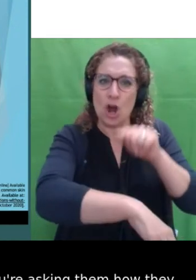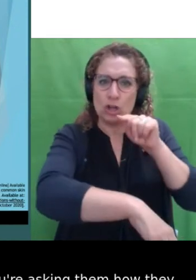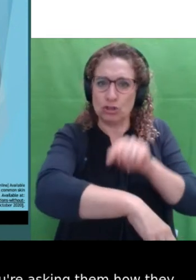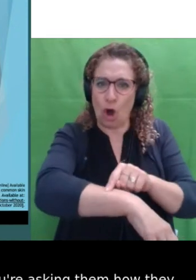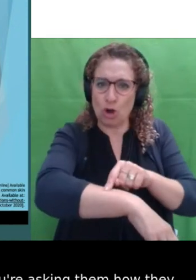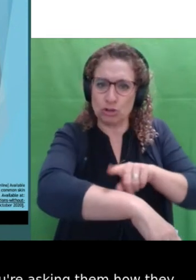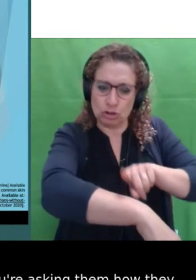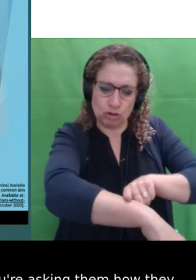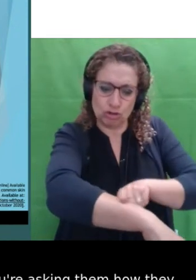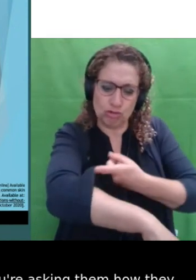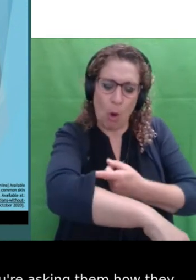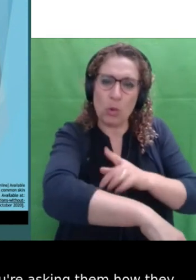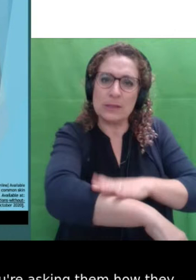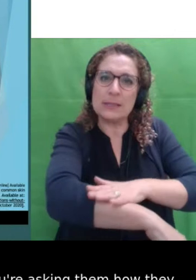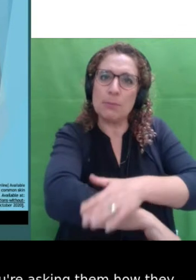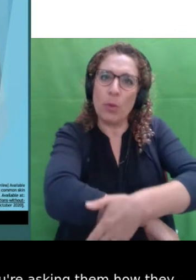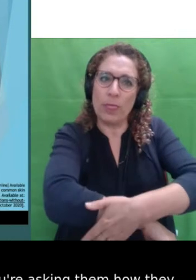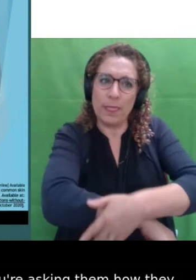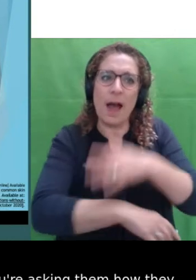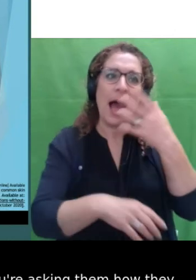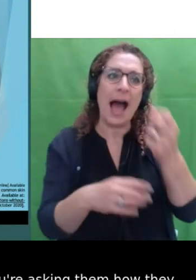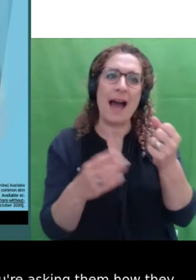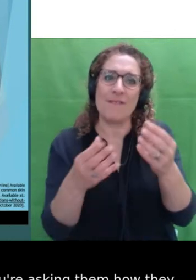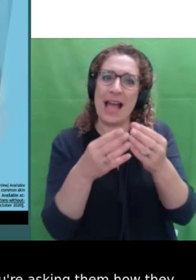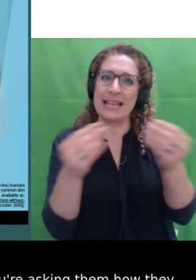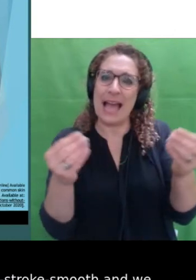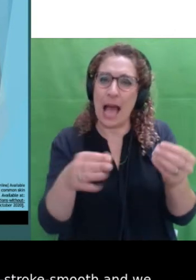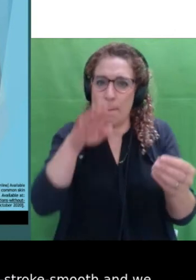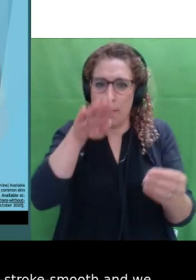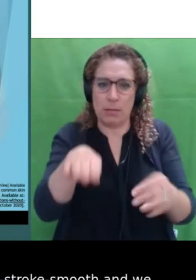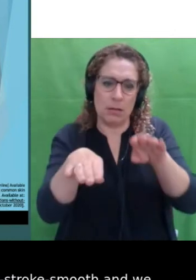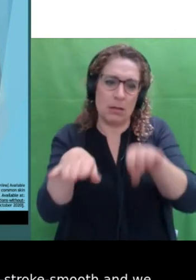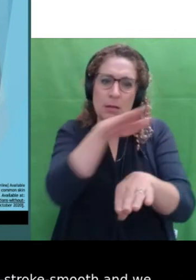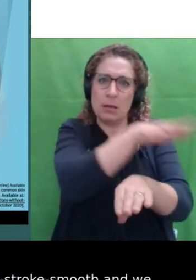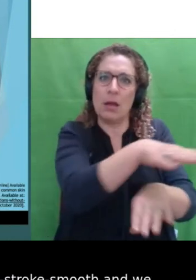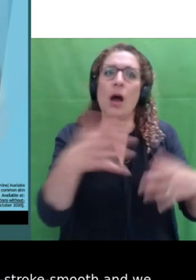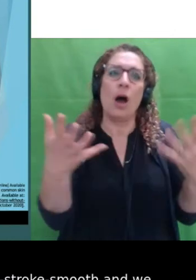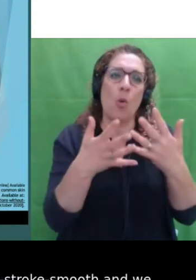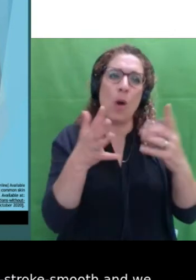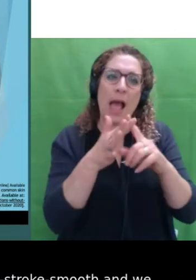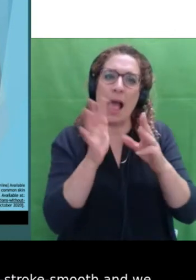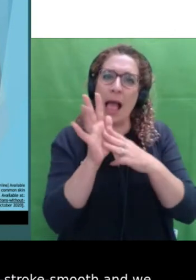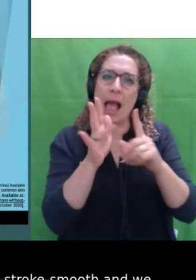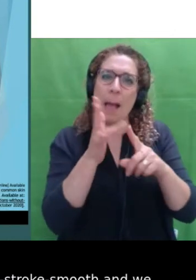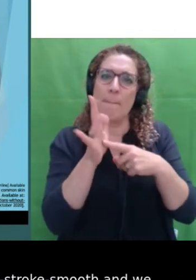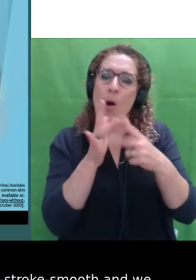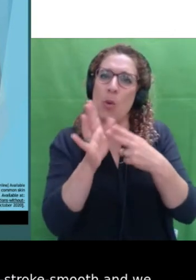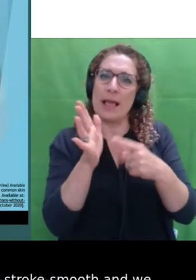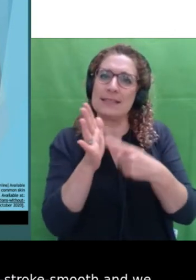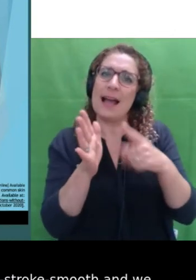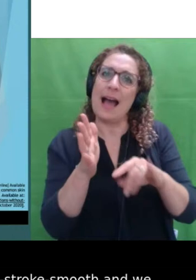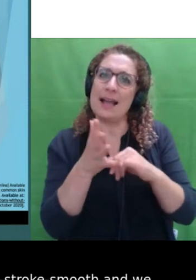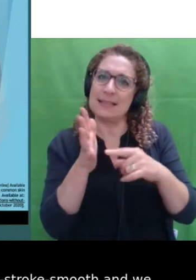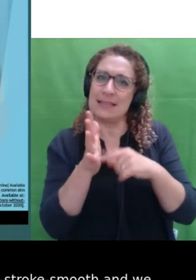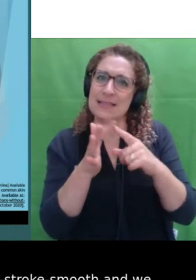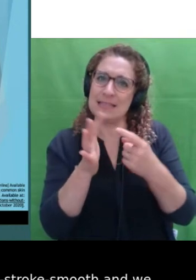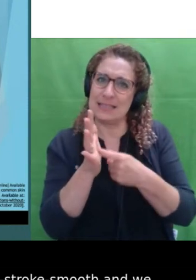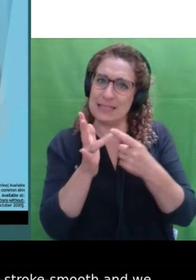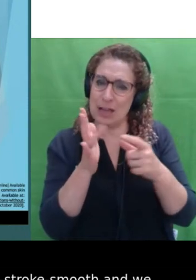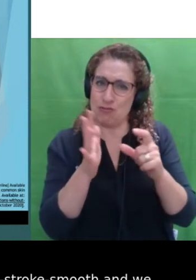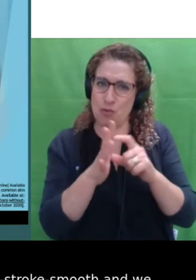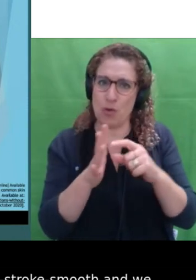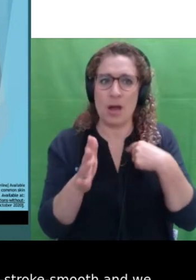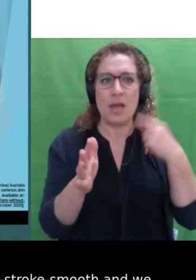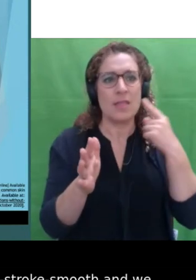and we might the gap having a gap between emollients and steroids my preference when eczema is acute is to have a nice